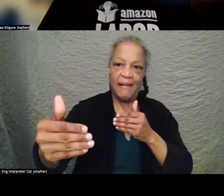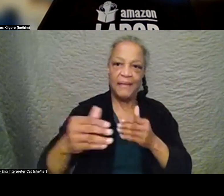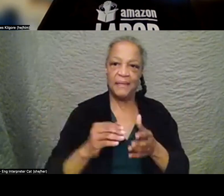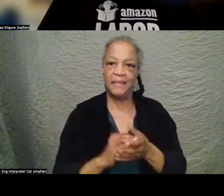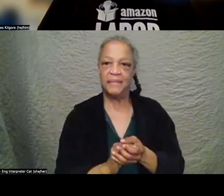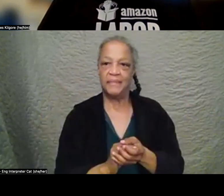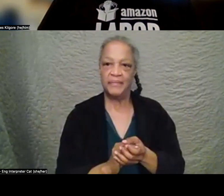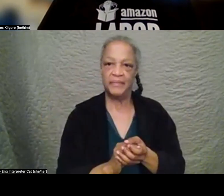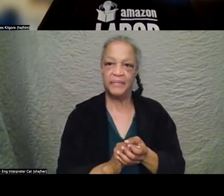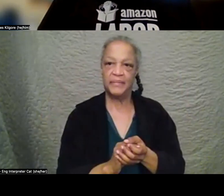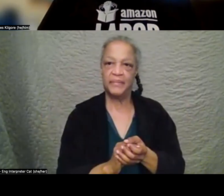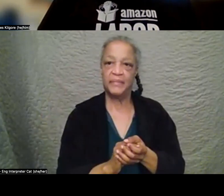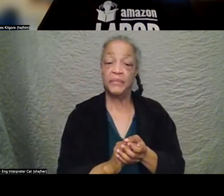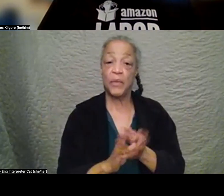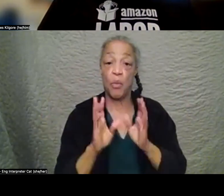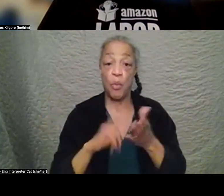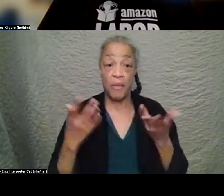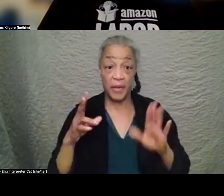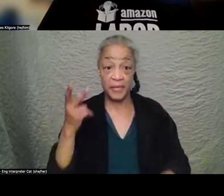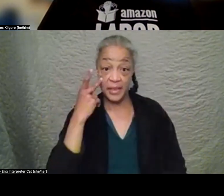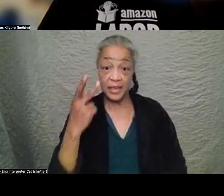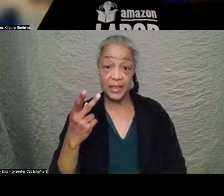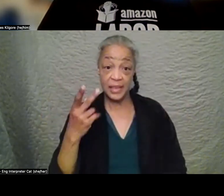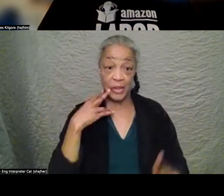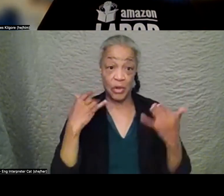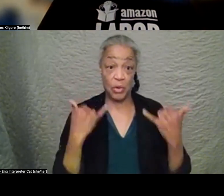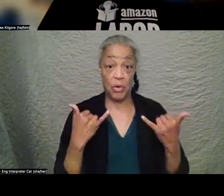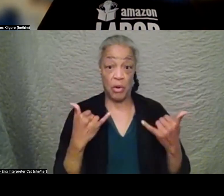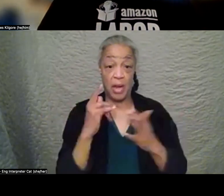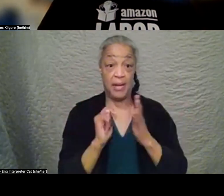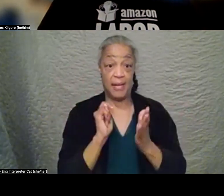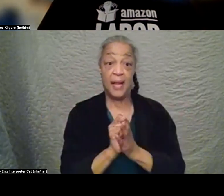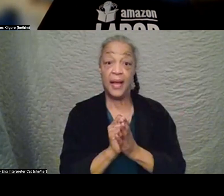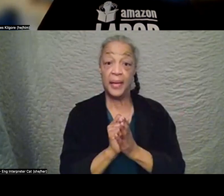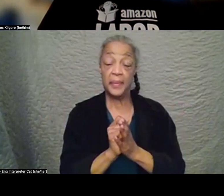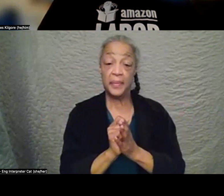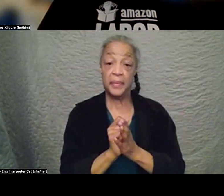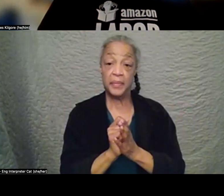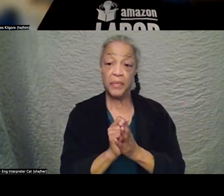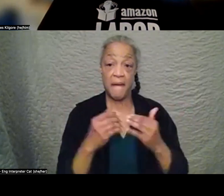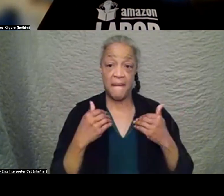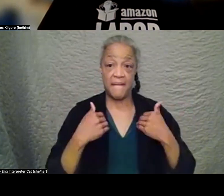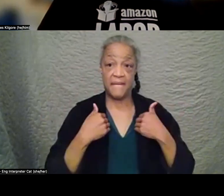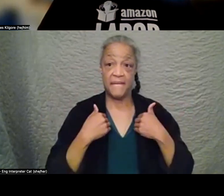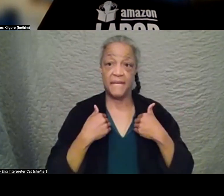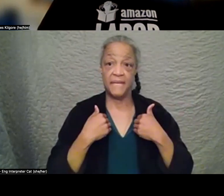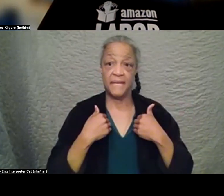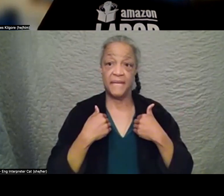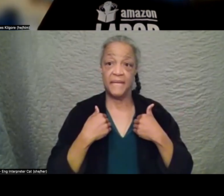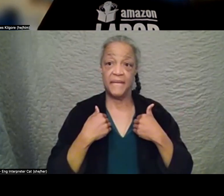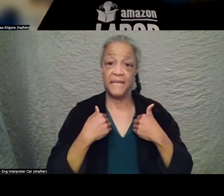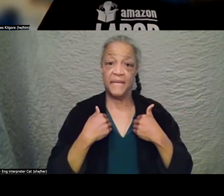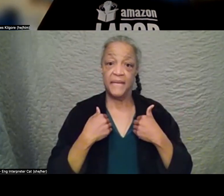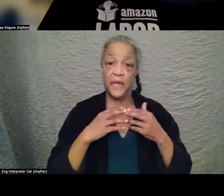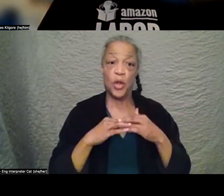so I think that what we've seen in current times is that there's both the framework of good versus